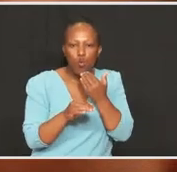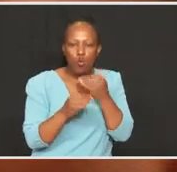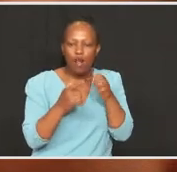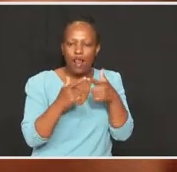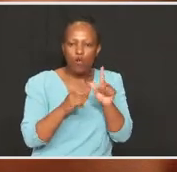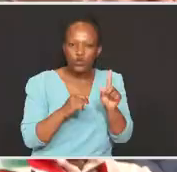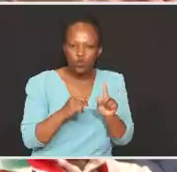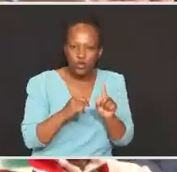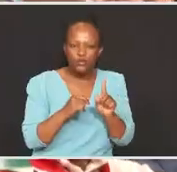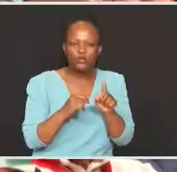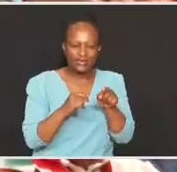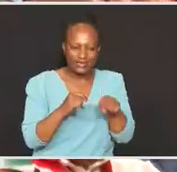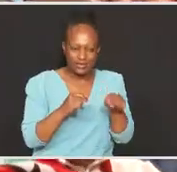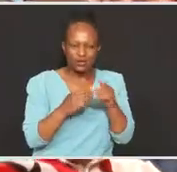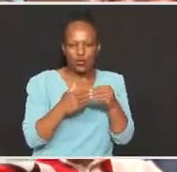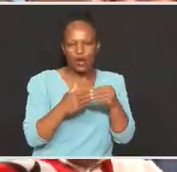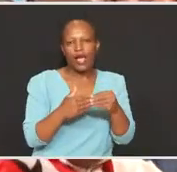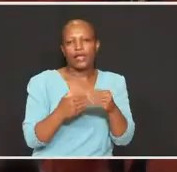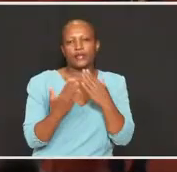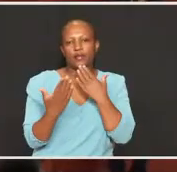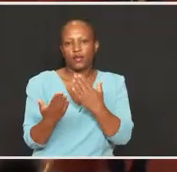schools thank you